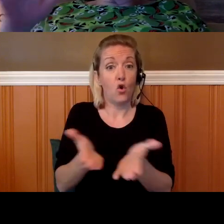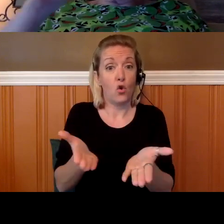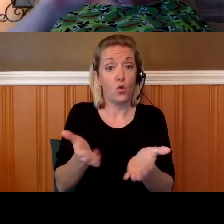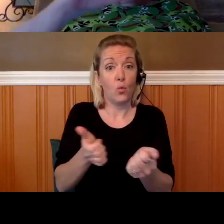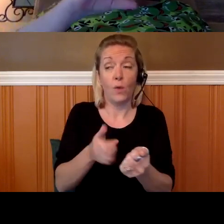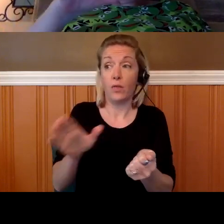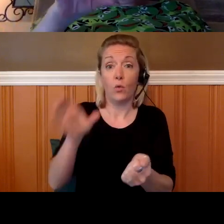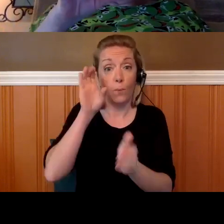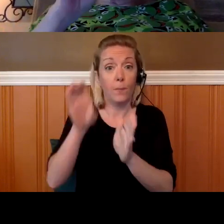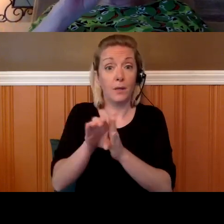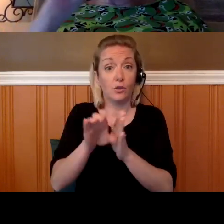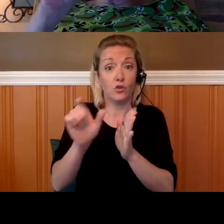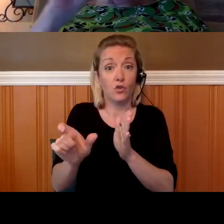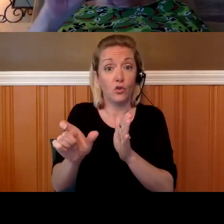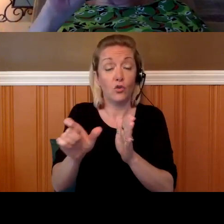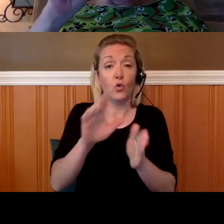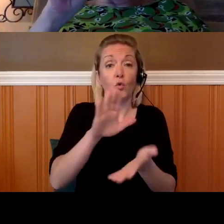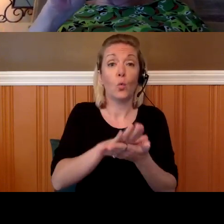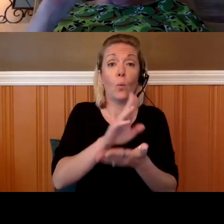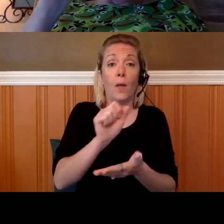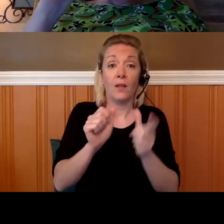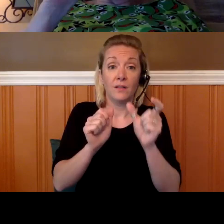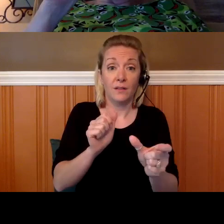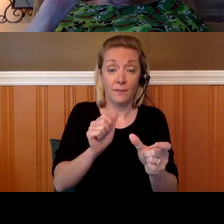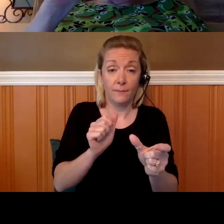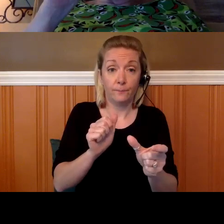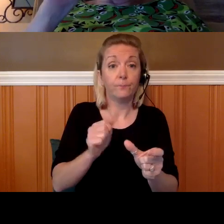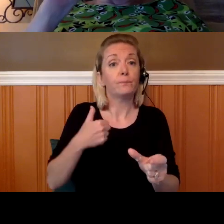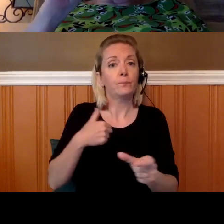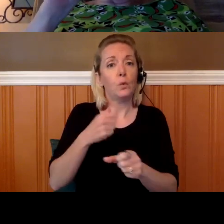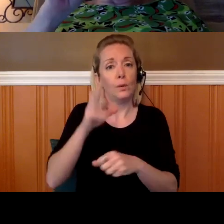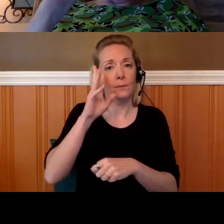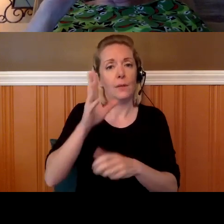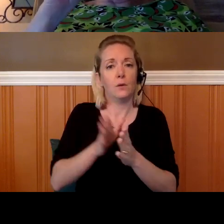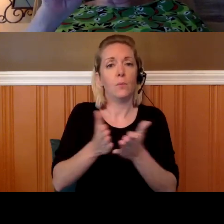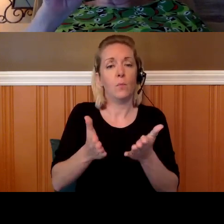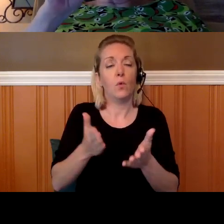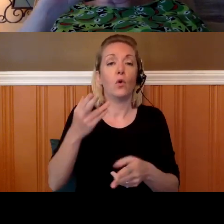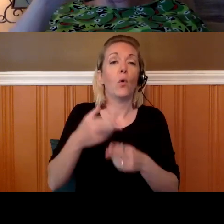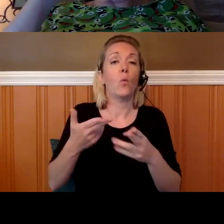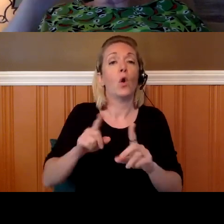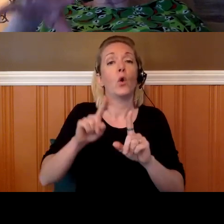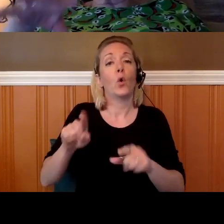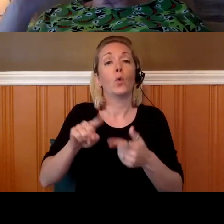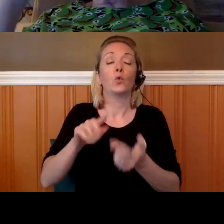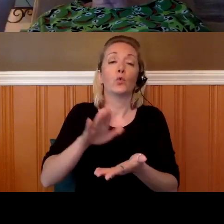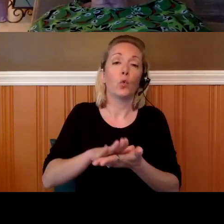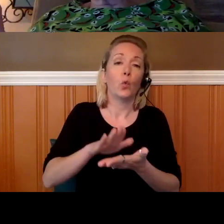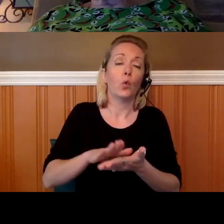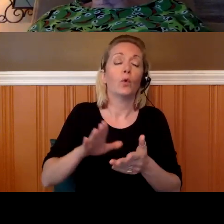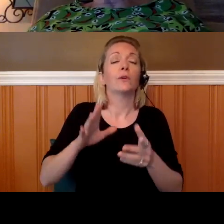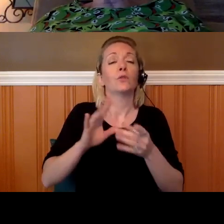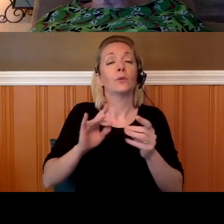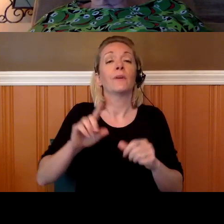school bus, we made a book called Going to School. And it's like, first I do this, then I do this, then I get on the bus, you know, then